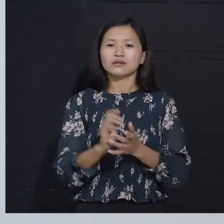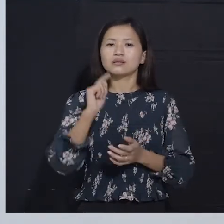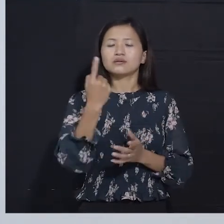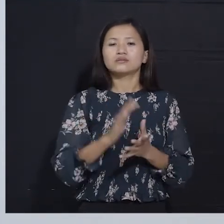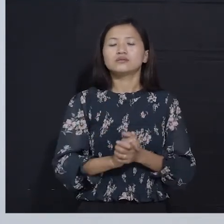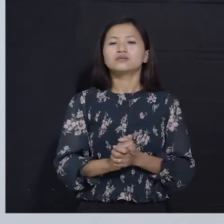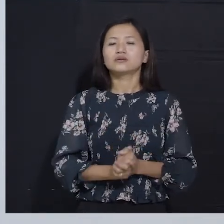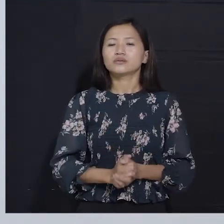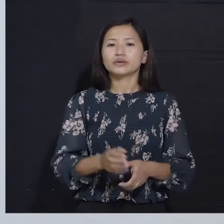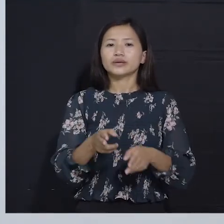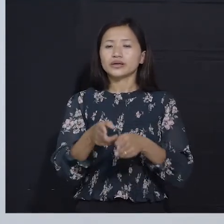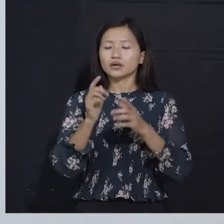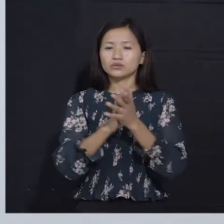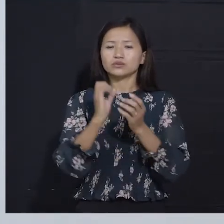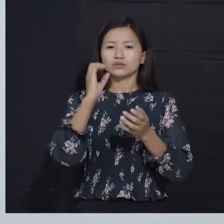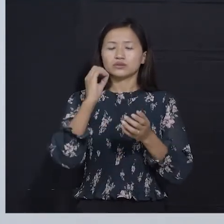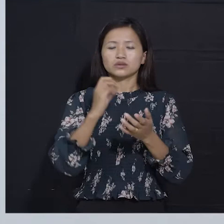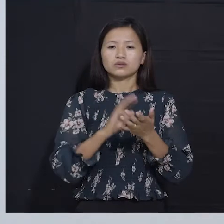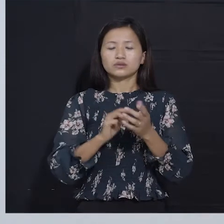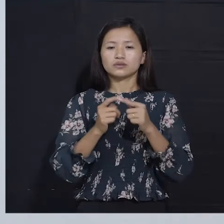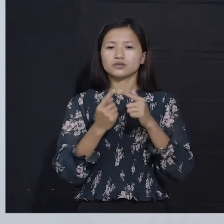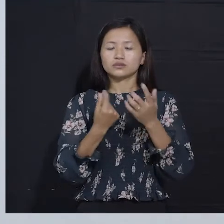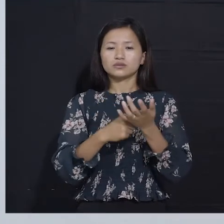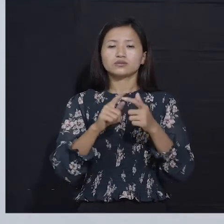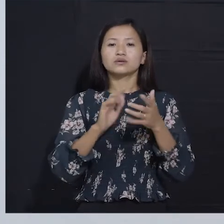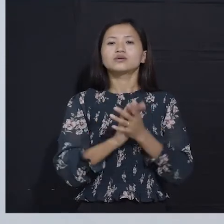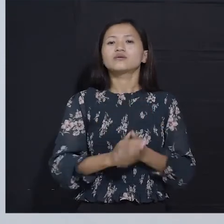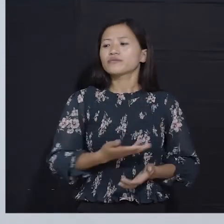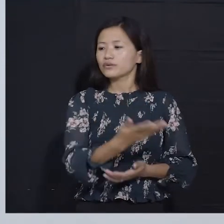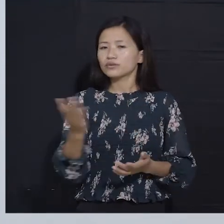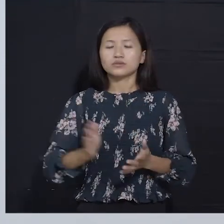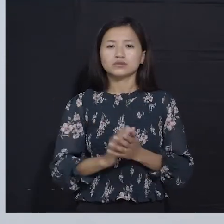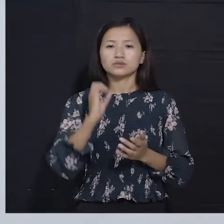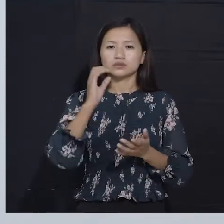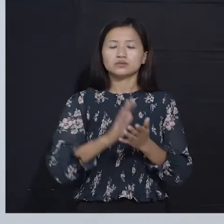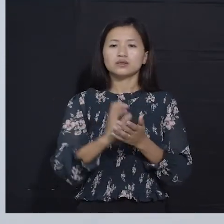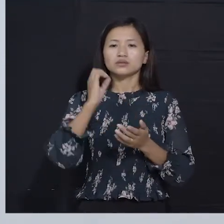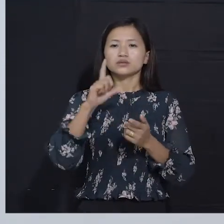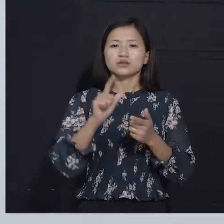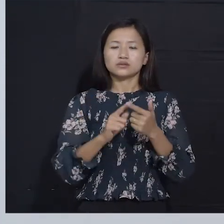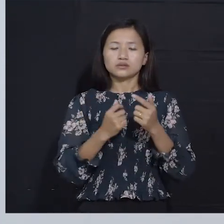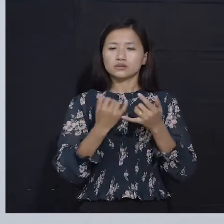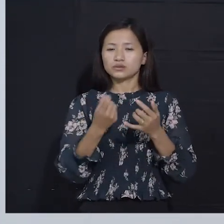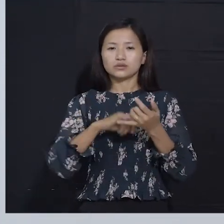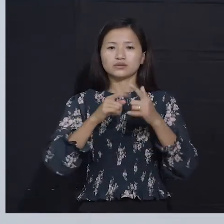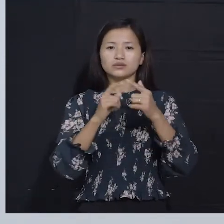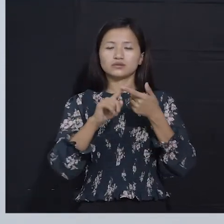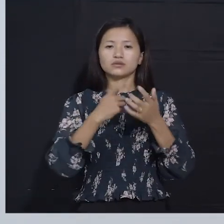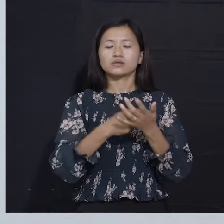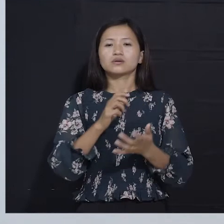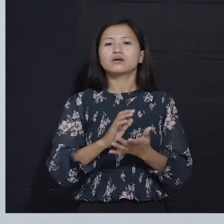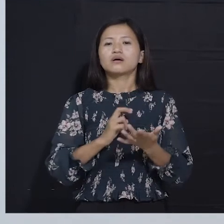went and encountered a wild pig, right? There were some clusters. Okay, clusters means group. There were